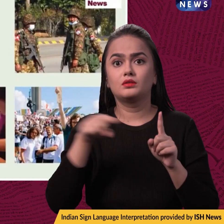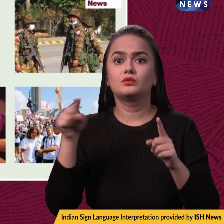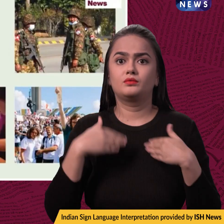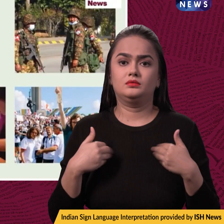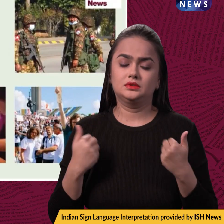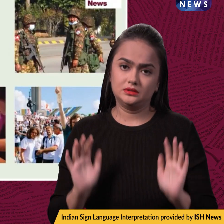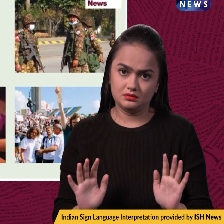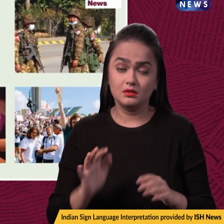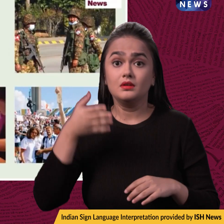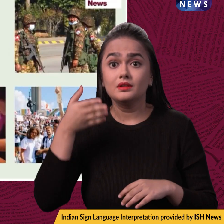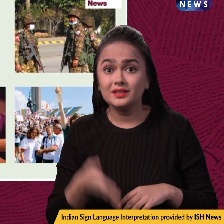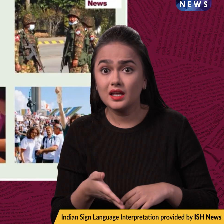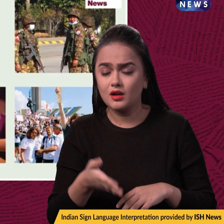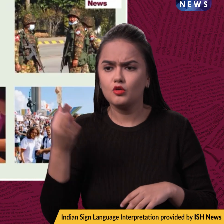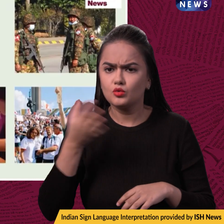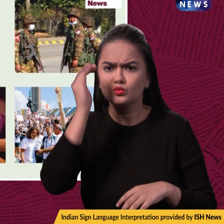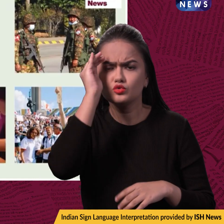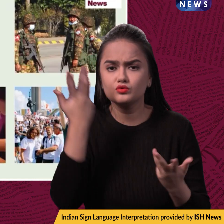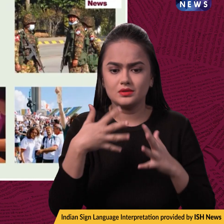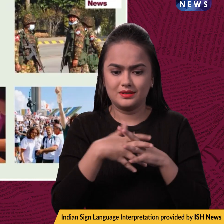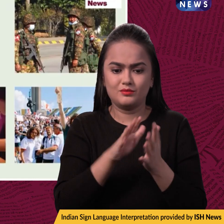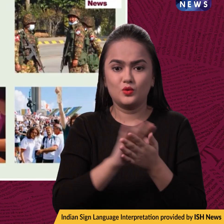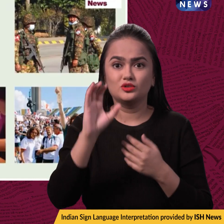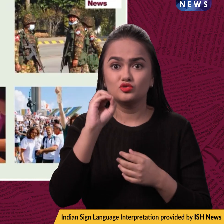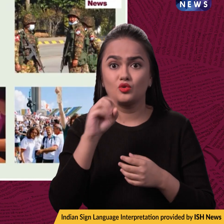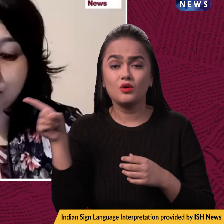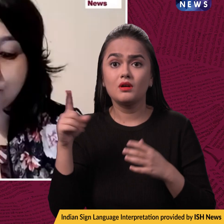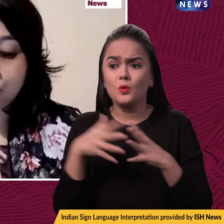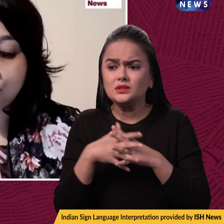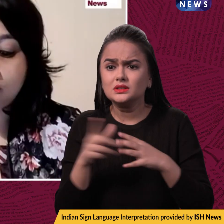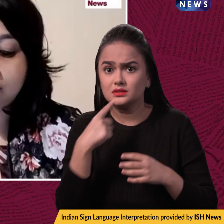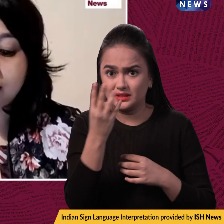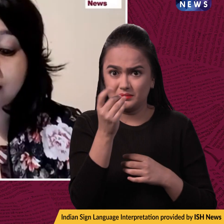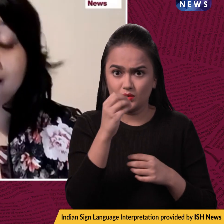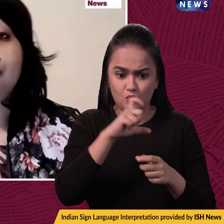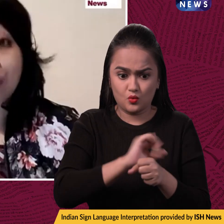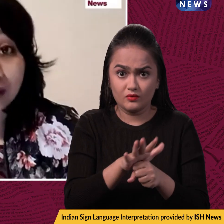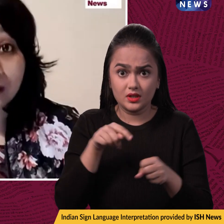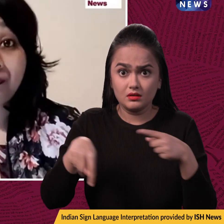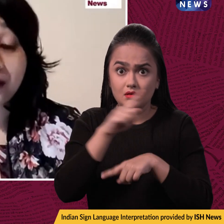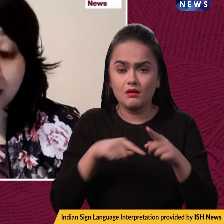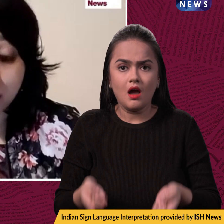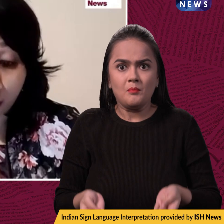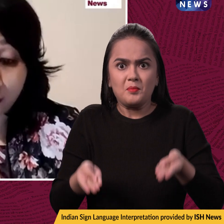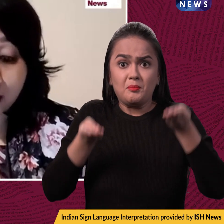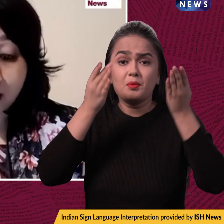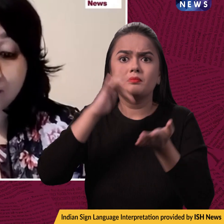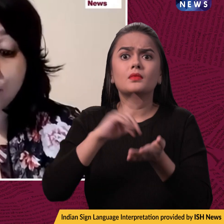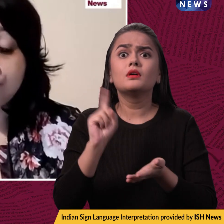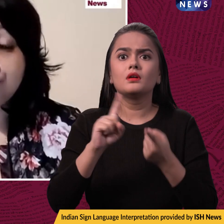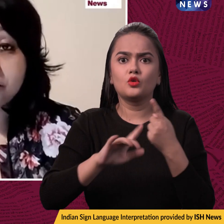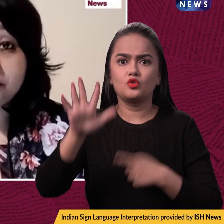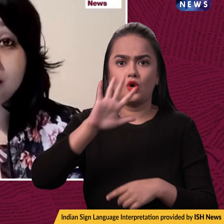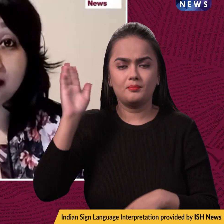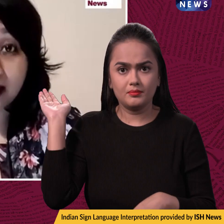Moving on now to news coming in from across the world. The WHO on Wednesday said the number of coronavirus cases has risen in Europe